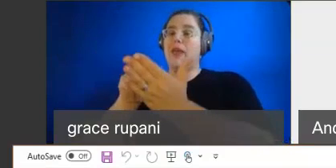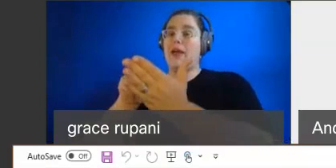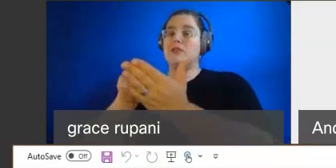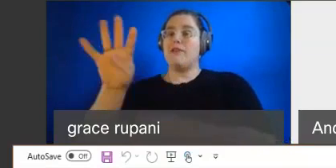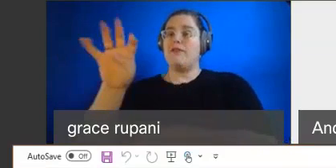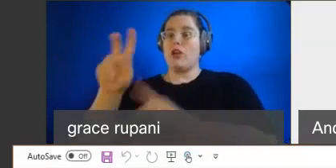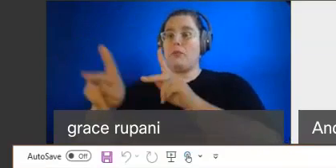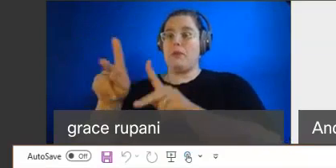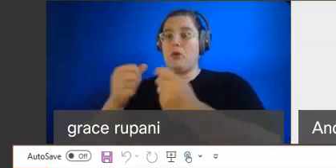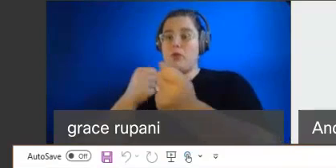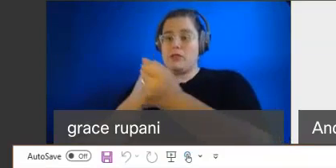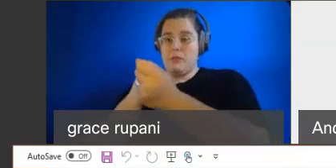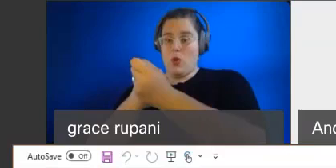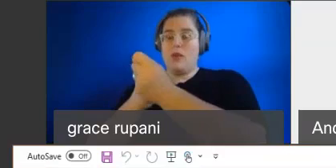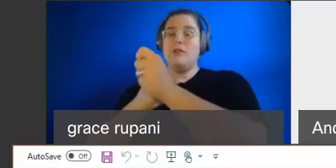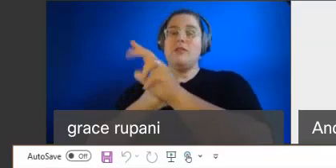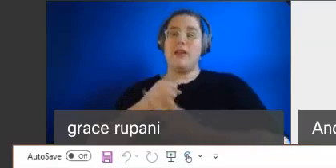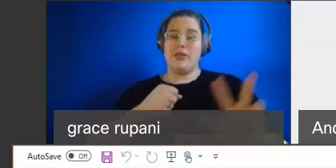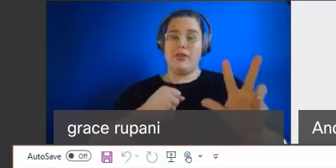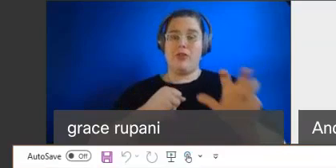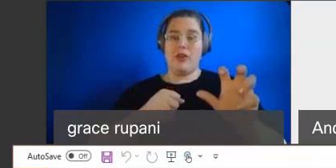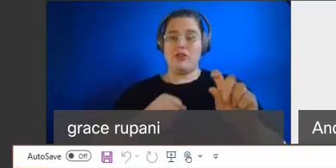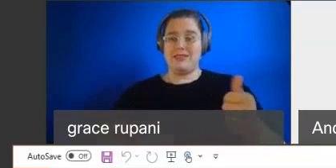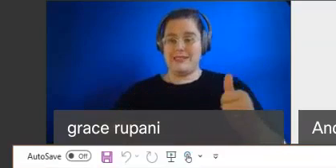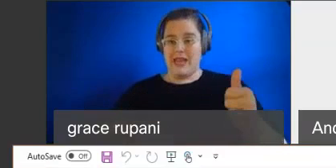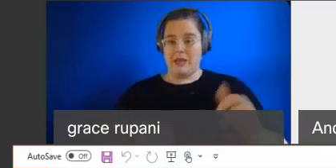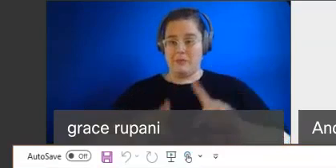2,400, which is an infection rate of about